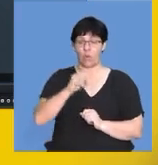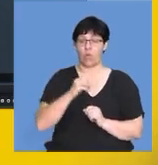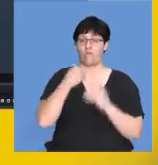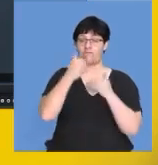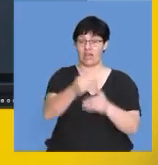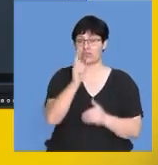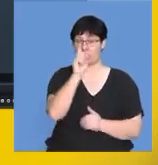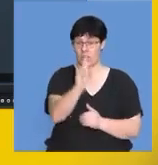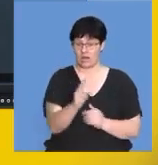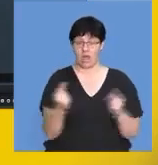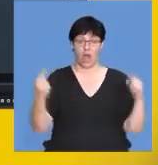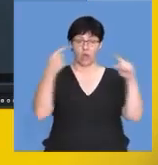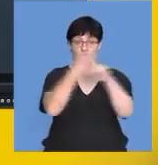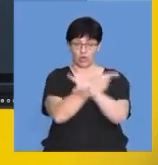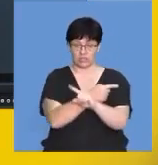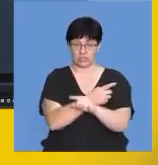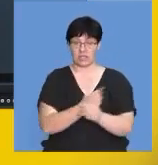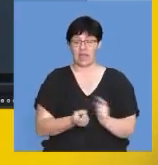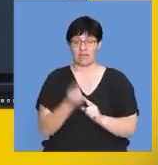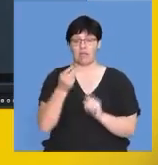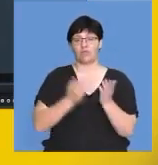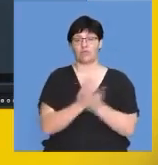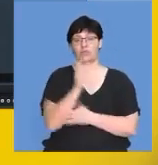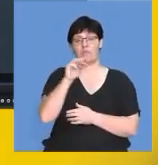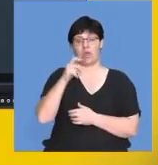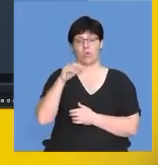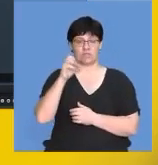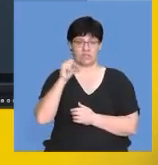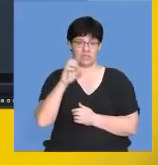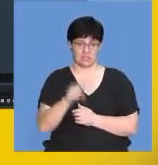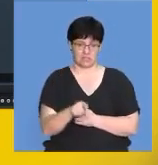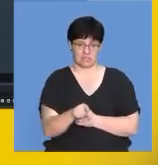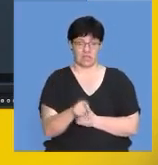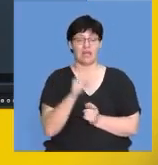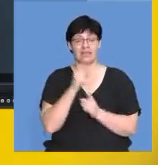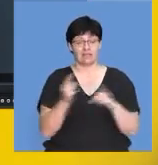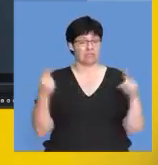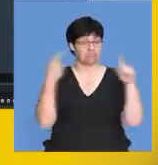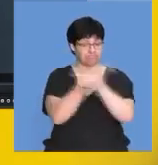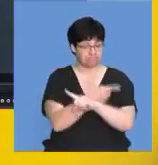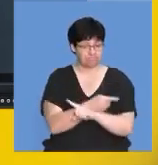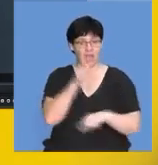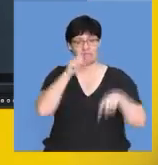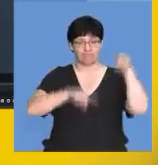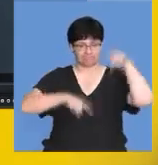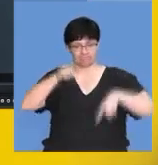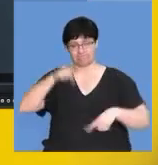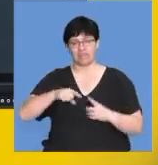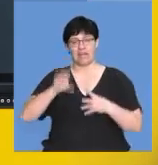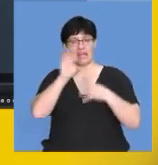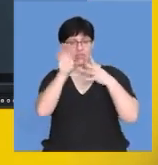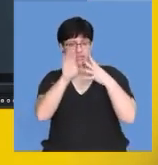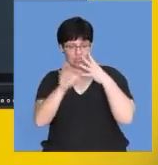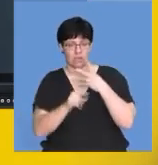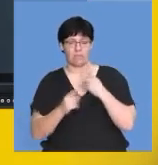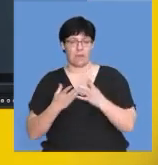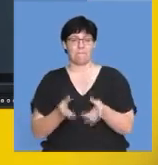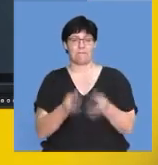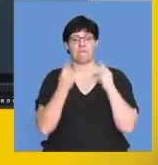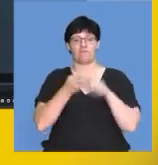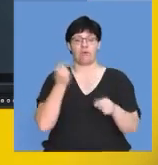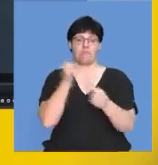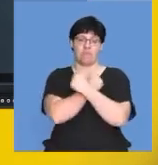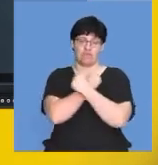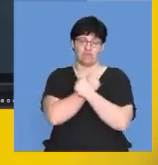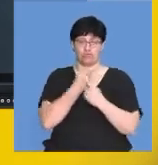we know that crossing over occurs during meiosis. And that crossing over creates variation in the characteristics that are inherited from parents